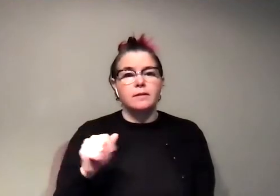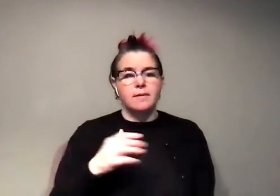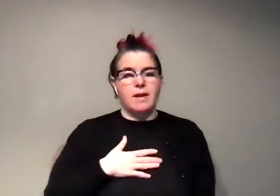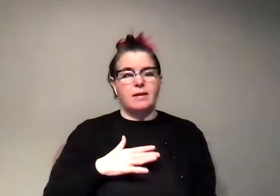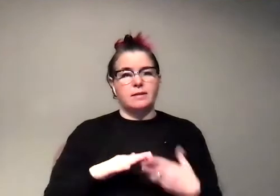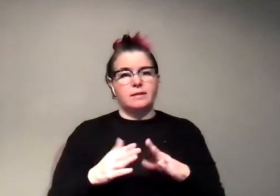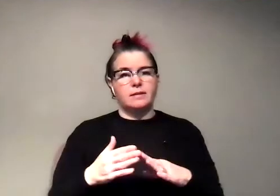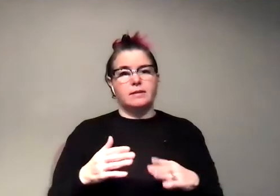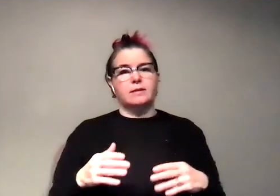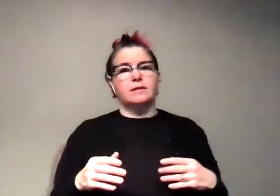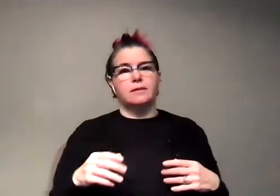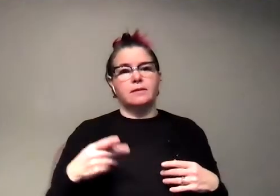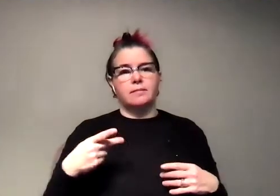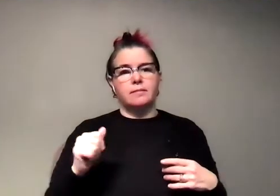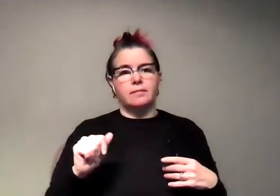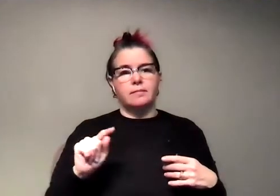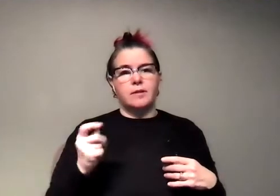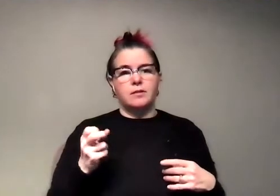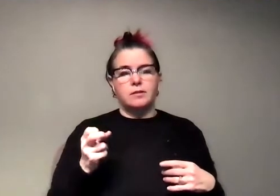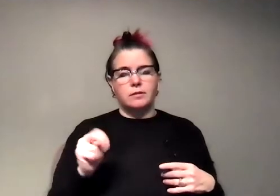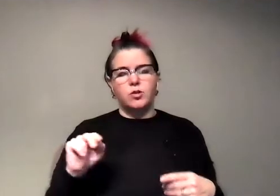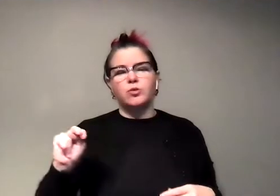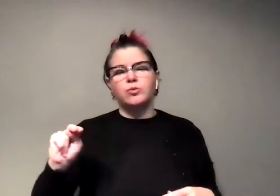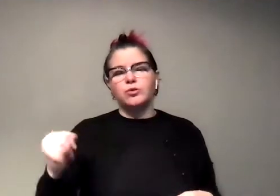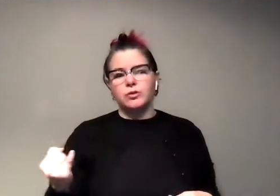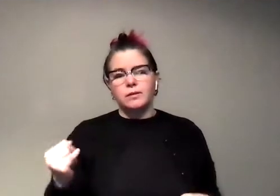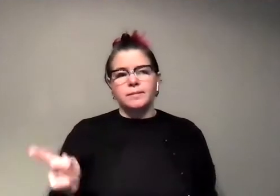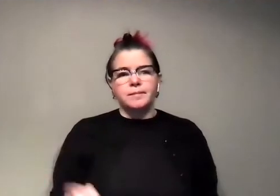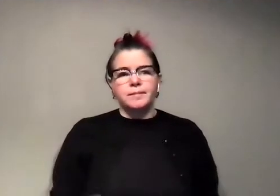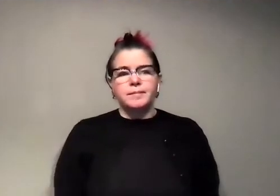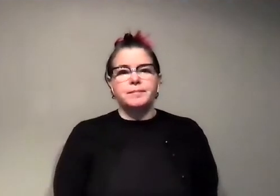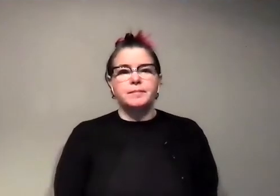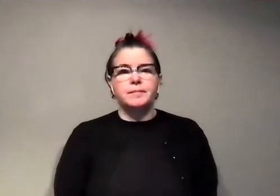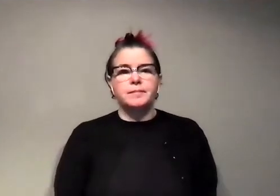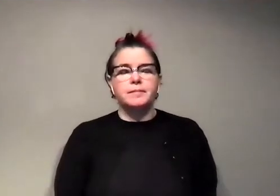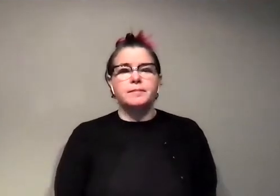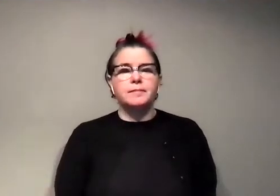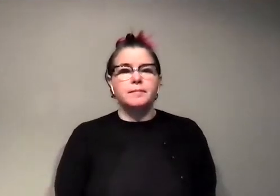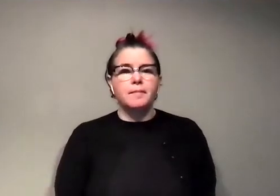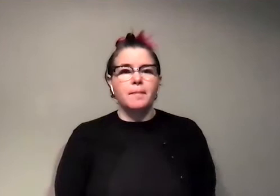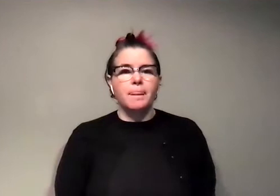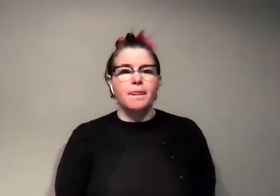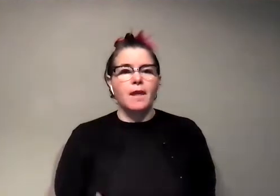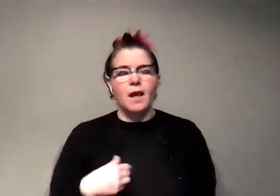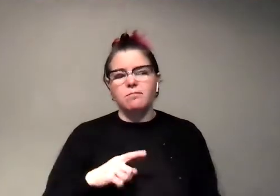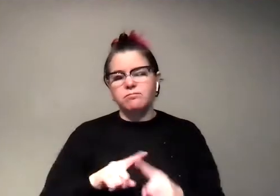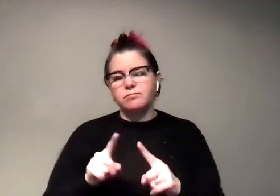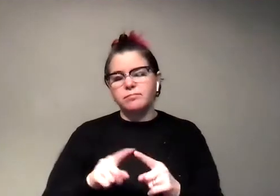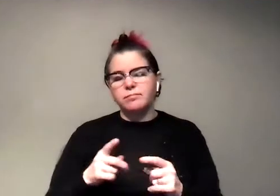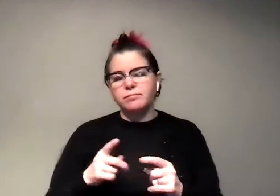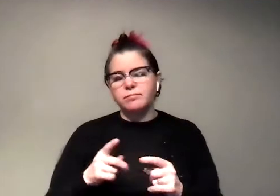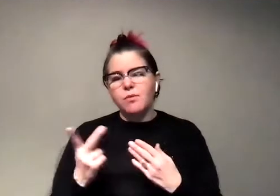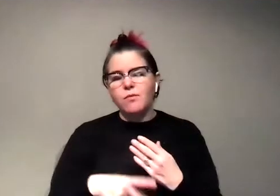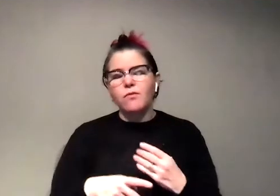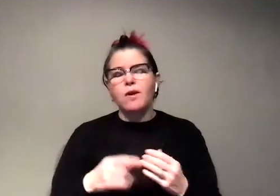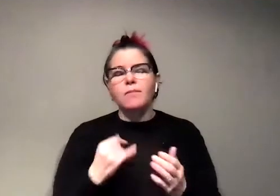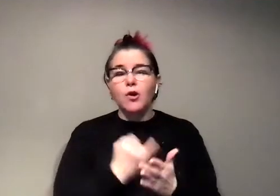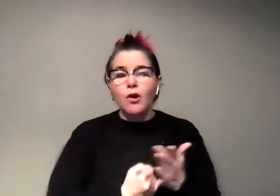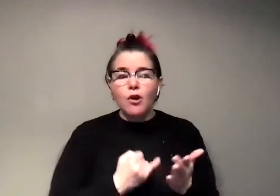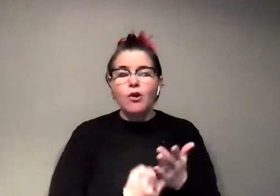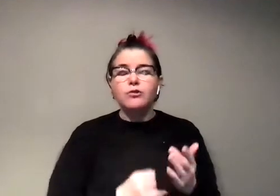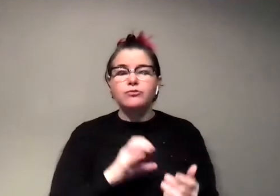was in Patterson in New Jersey, um, had a lot of great programs like arts and crafts I